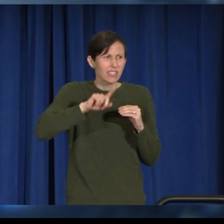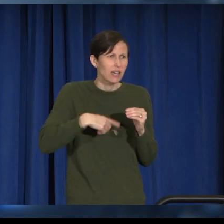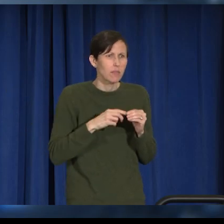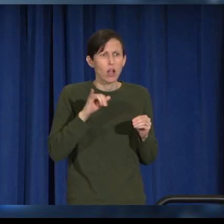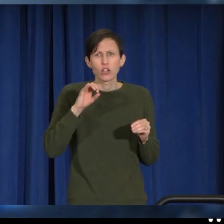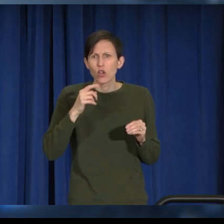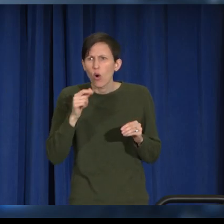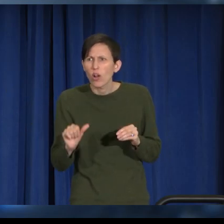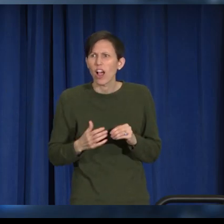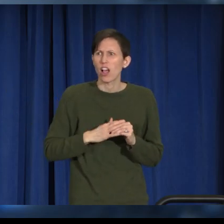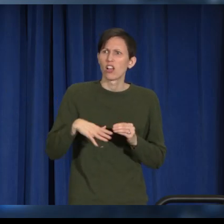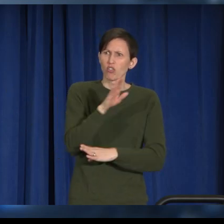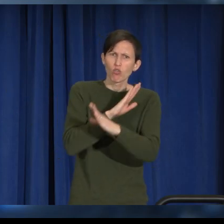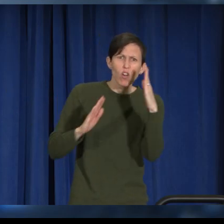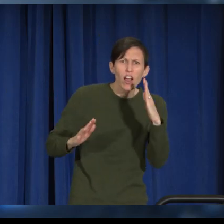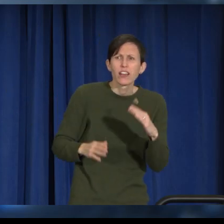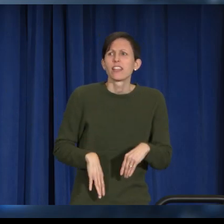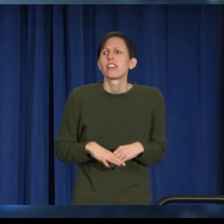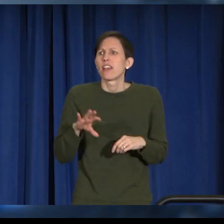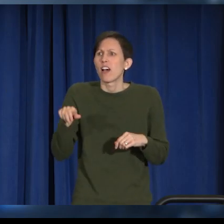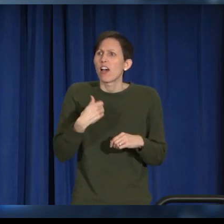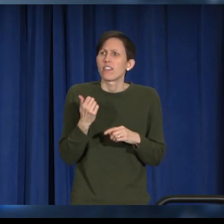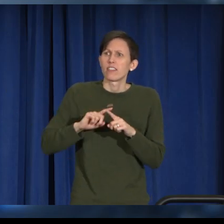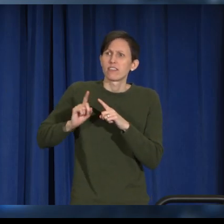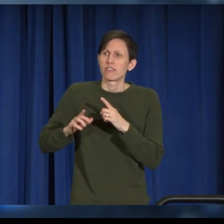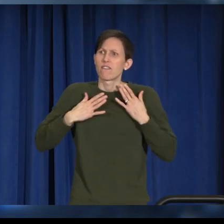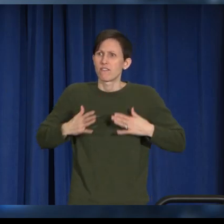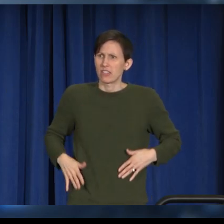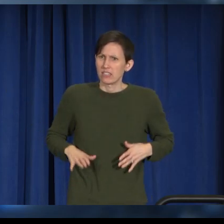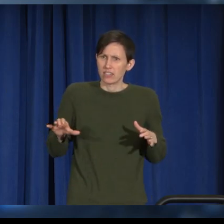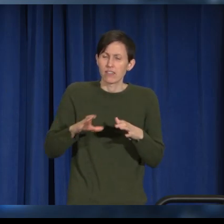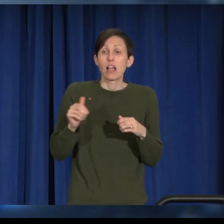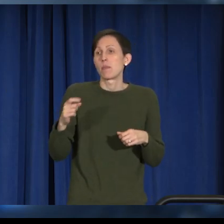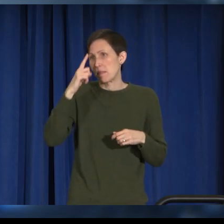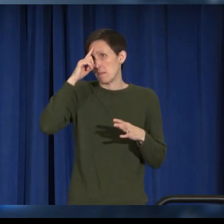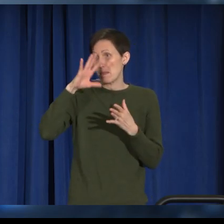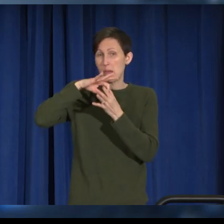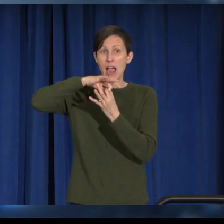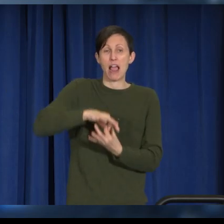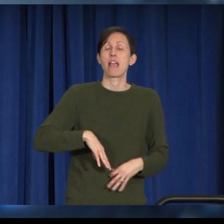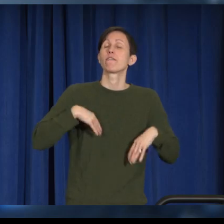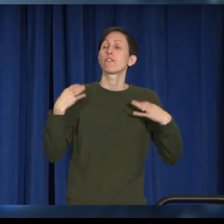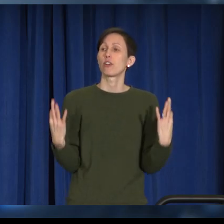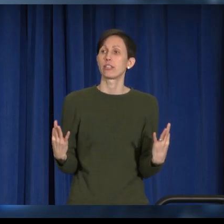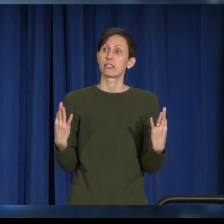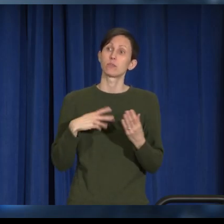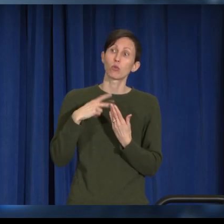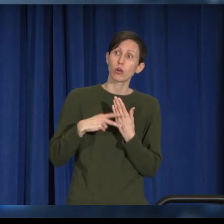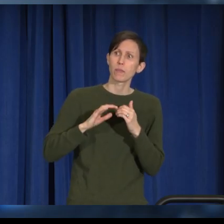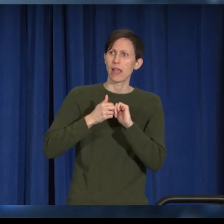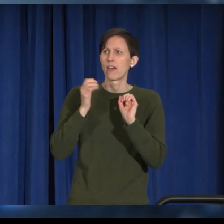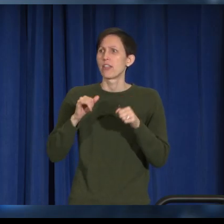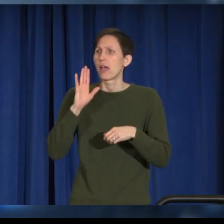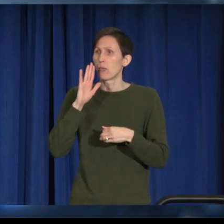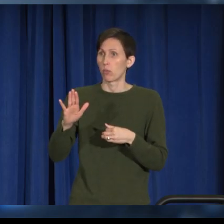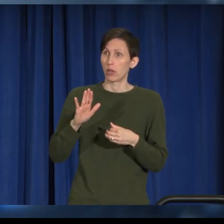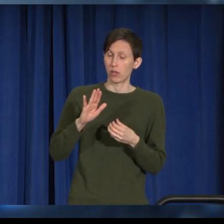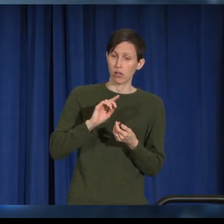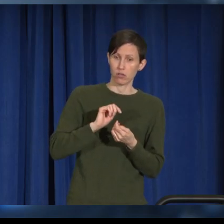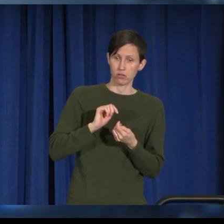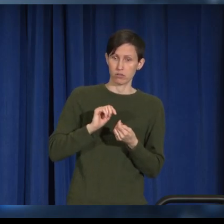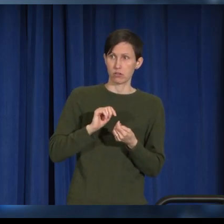and karate and other physical activity programs and mindfulness programs and how that actually does translate to